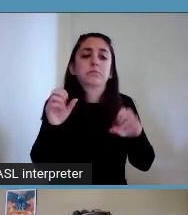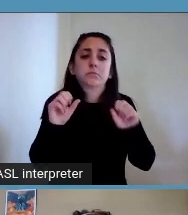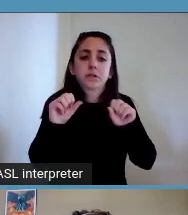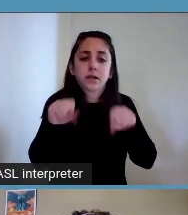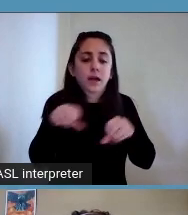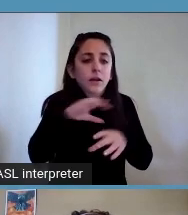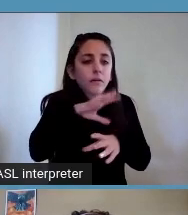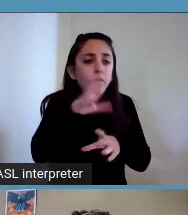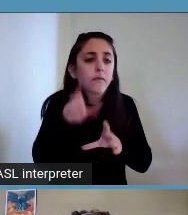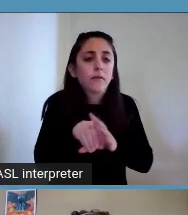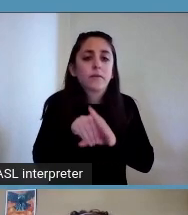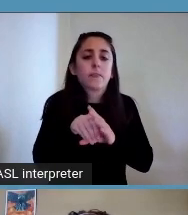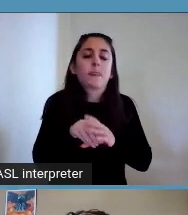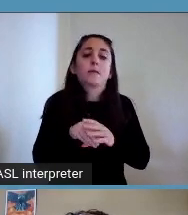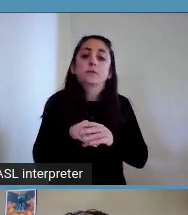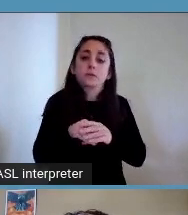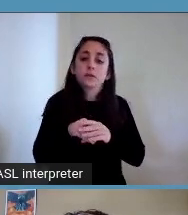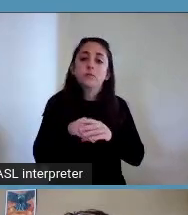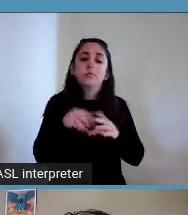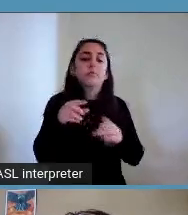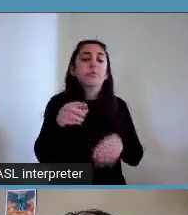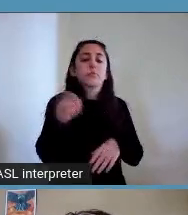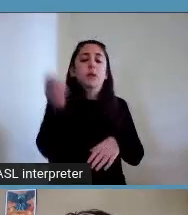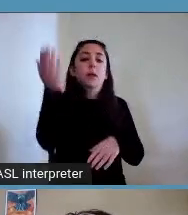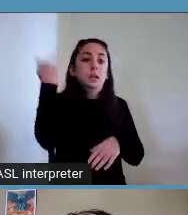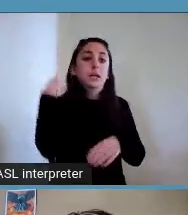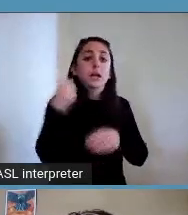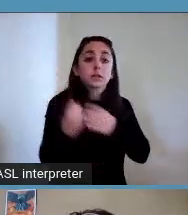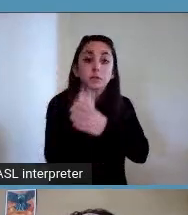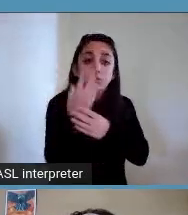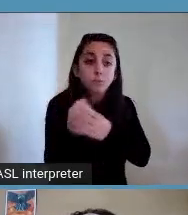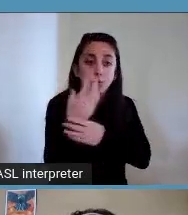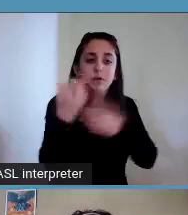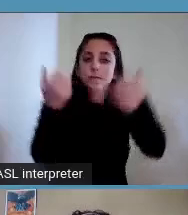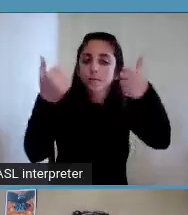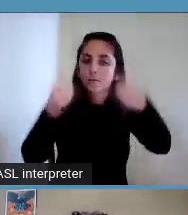social media post last spring. I'll play it for you.